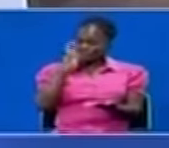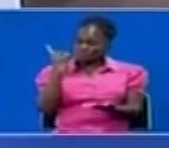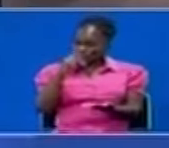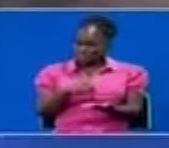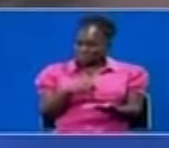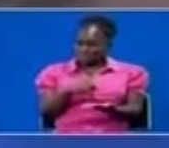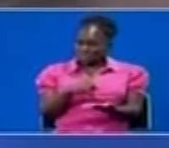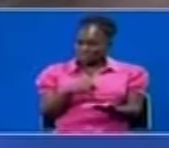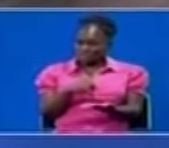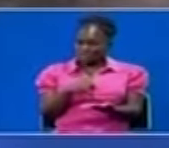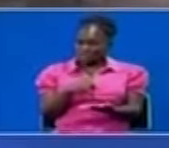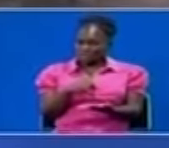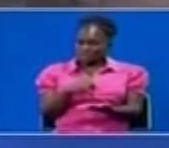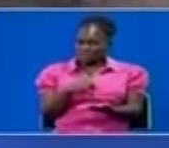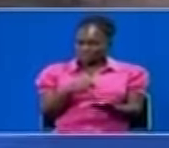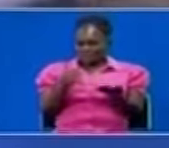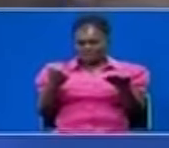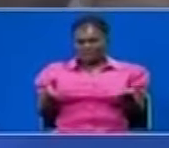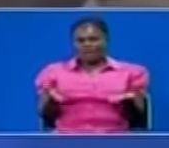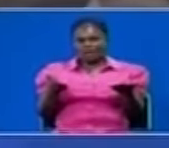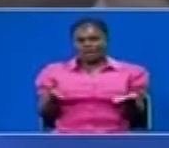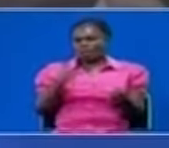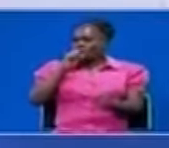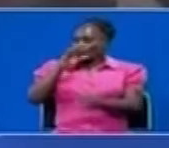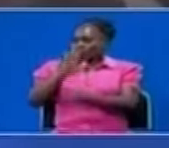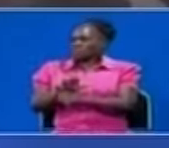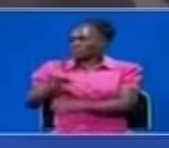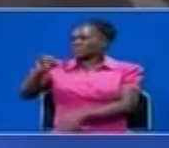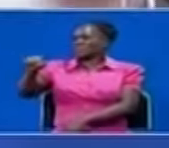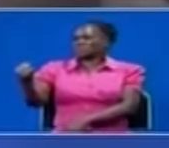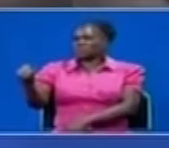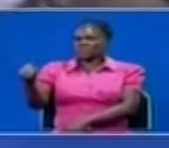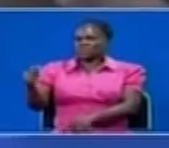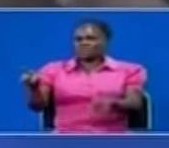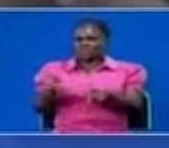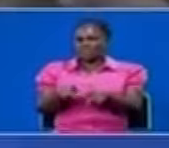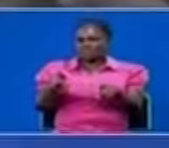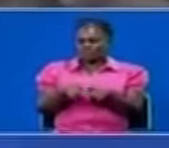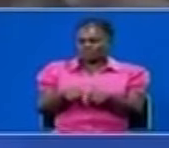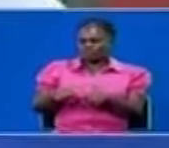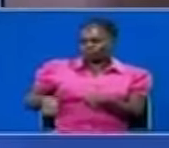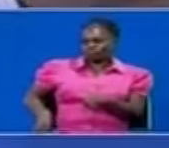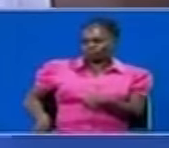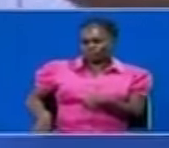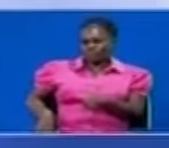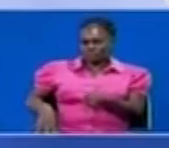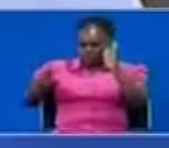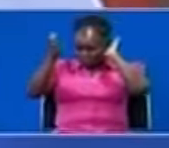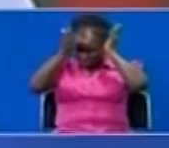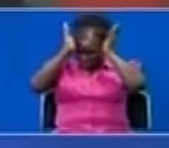Eh? Kwa hivyo ahadi ya Jubilee ni kama kunyamba kwa fundwa. Leo